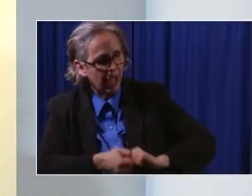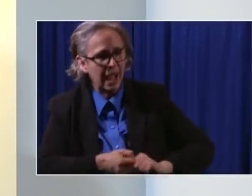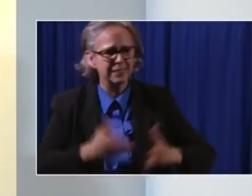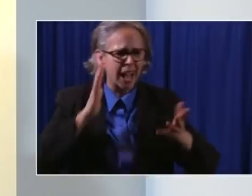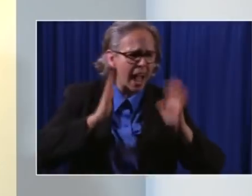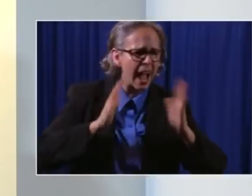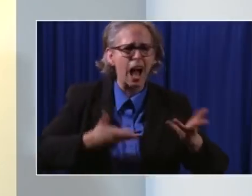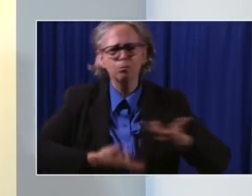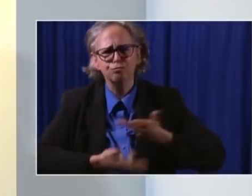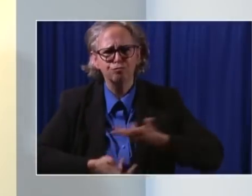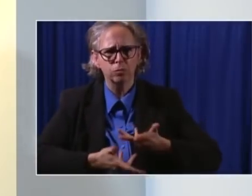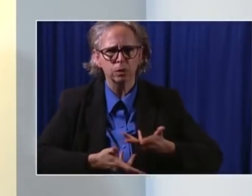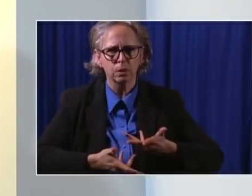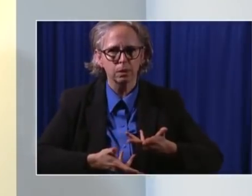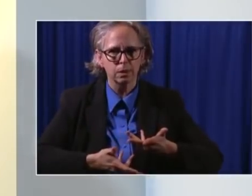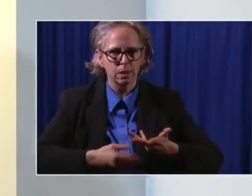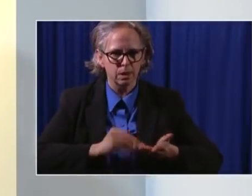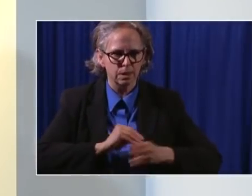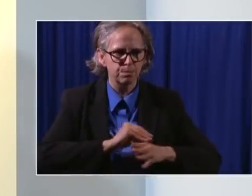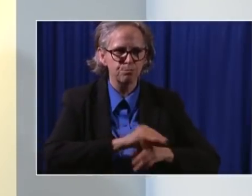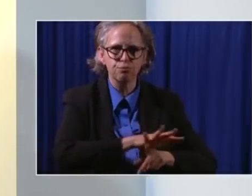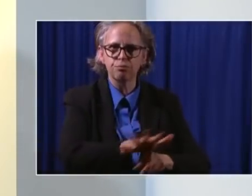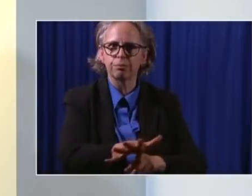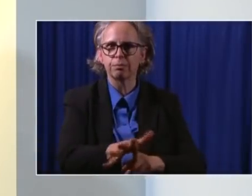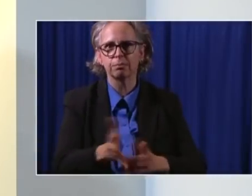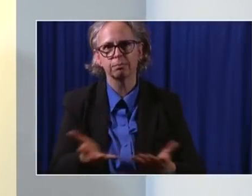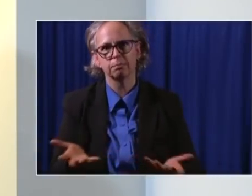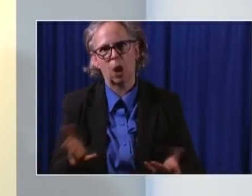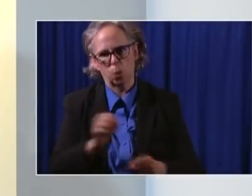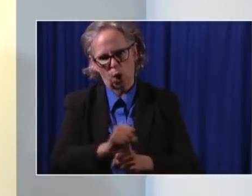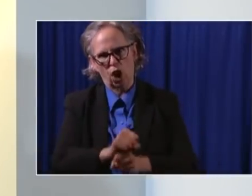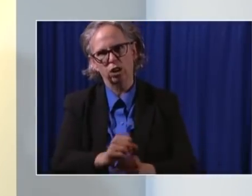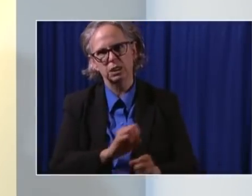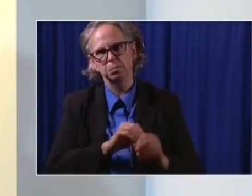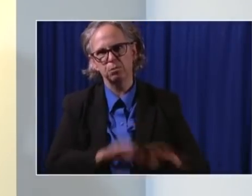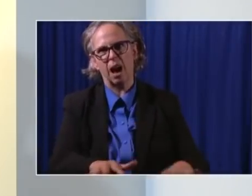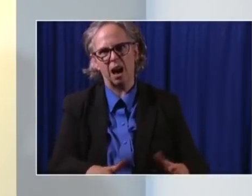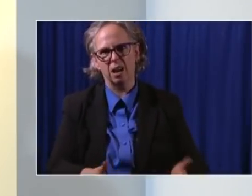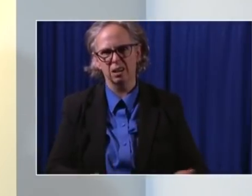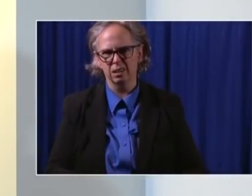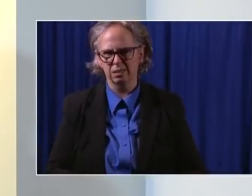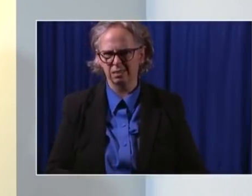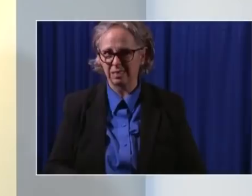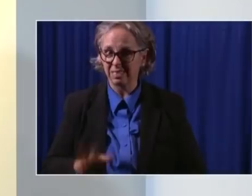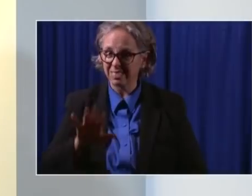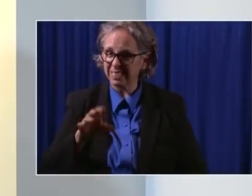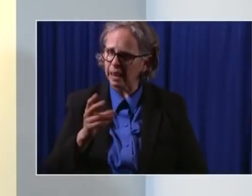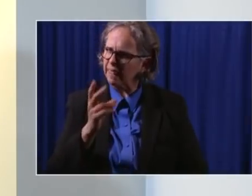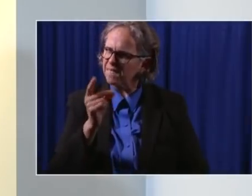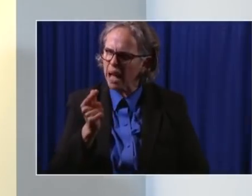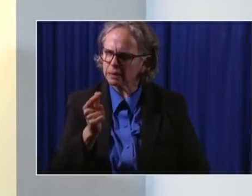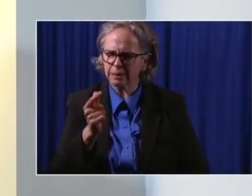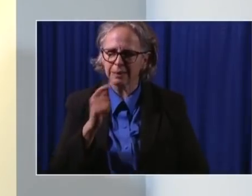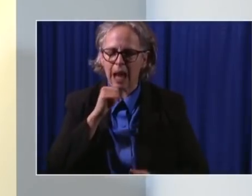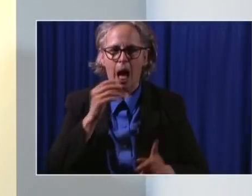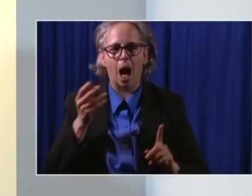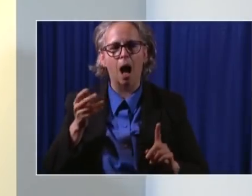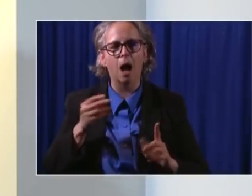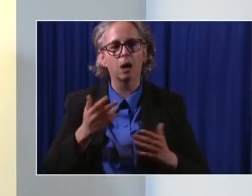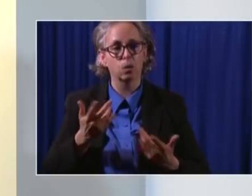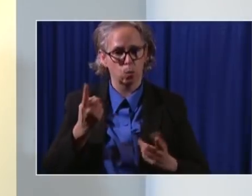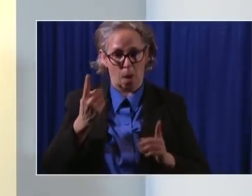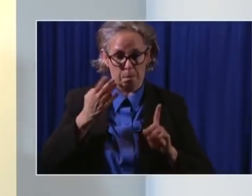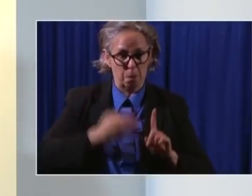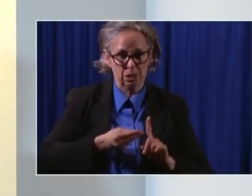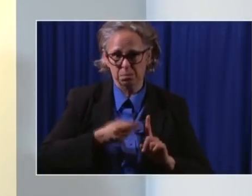that's a recipe for disaster, for the spread. And it can happen just like that, where one person gives it to four give it to 12,